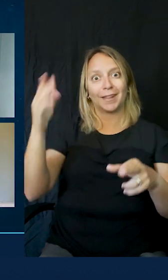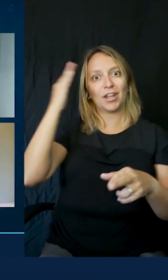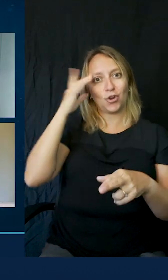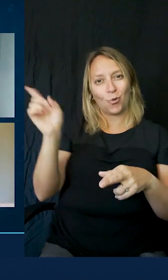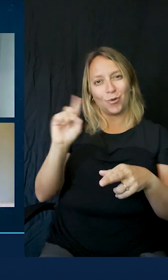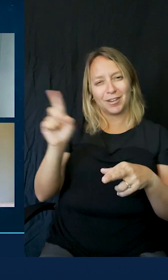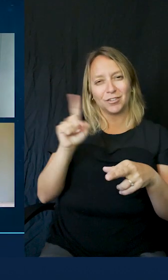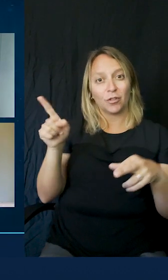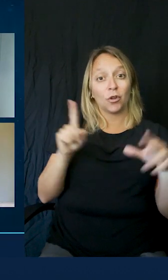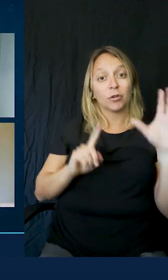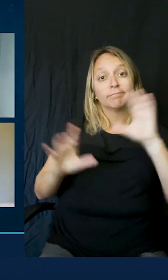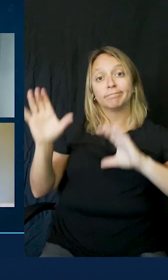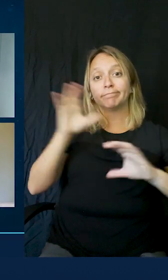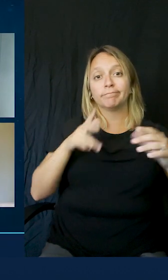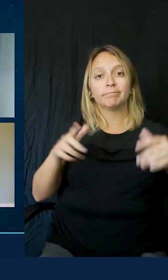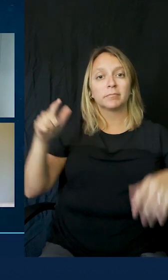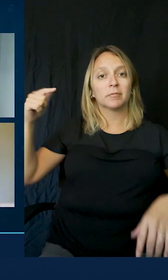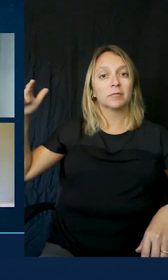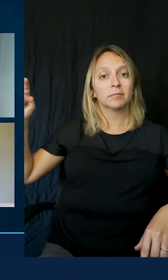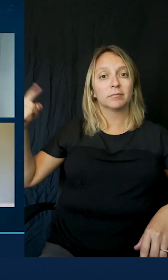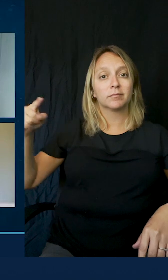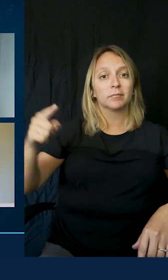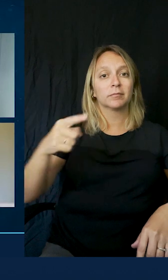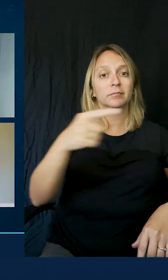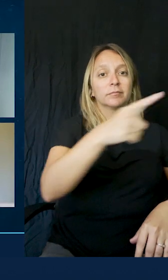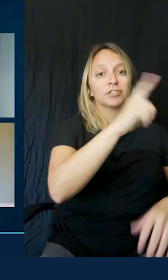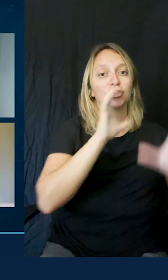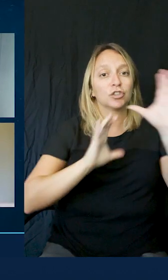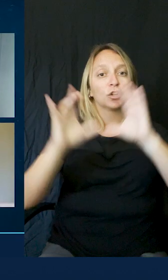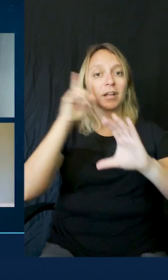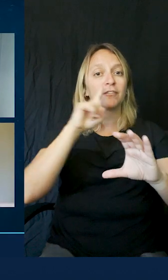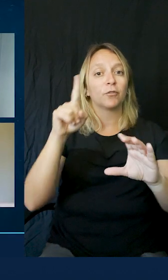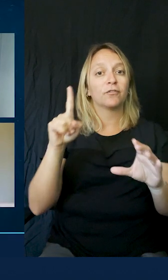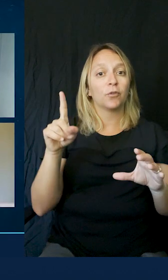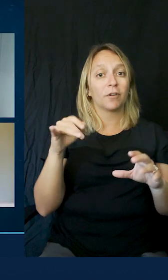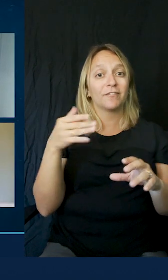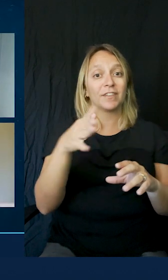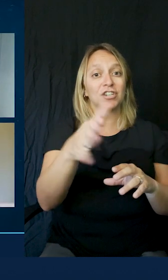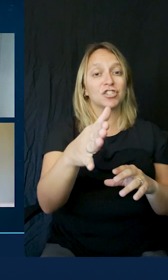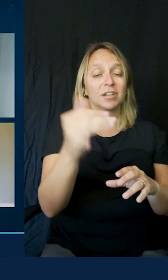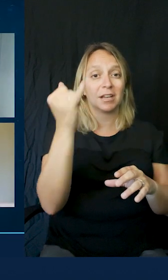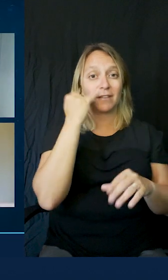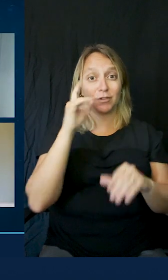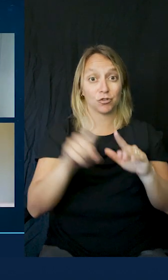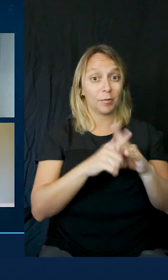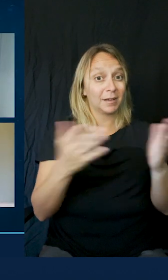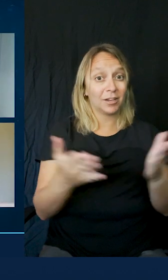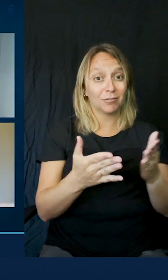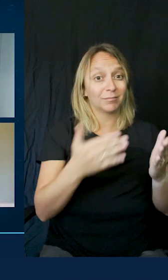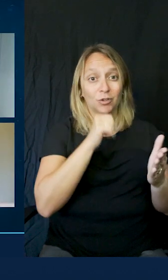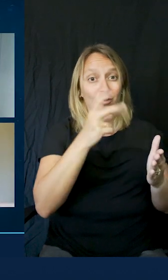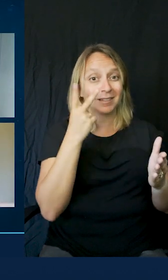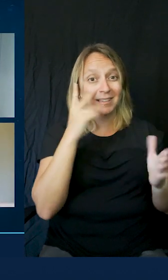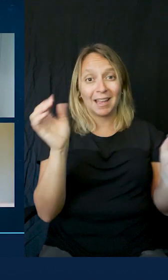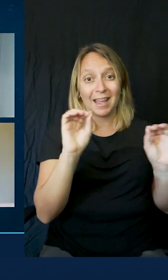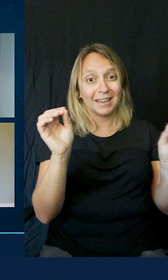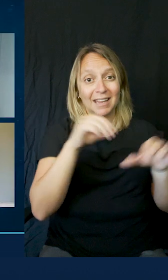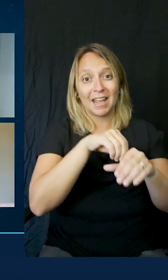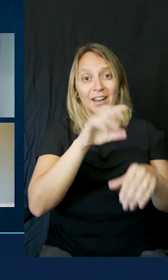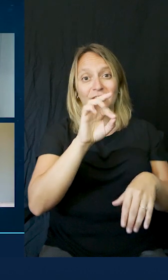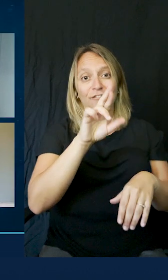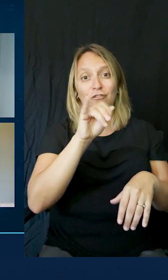cruise up and down the coast throughout the inland waters looking for fish. And if they pop in here and they're not at the Fraser, they've got to go somewhere